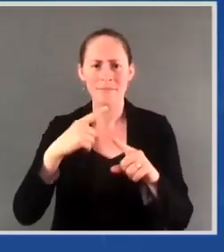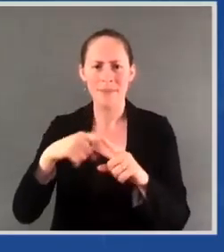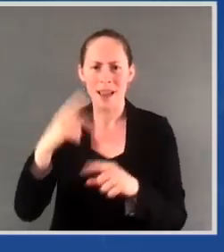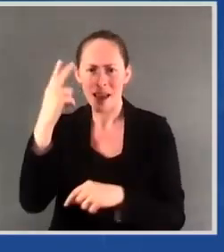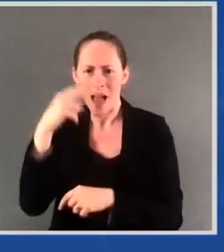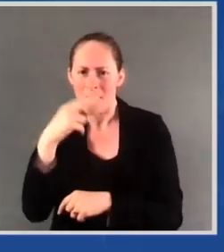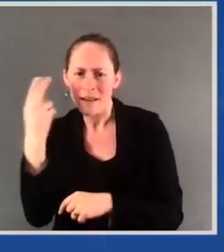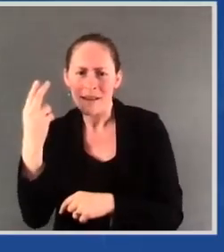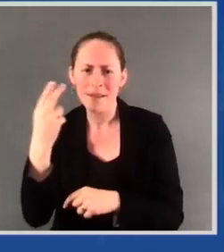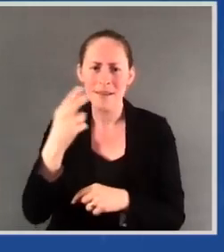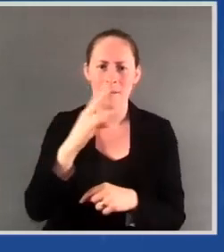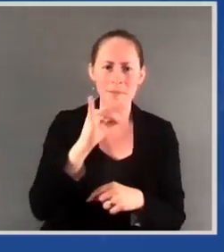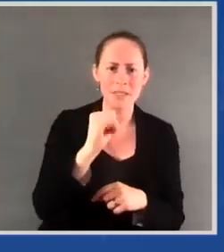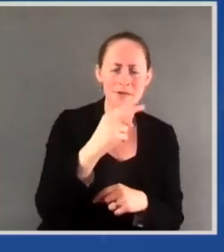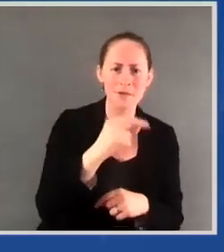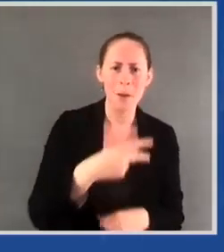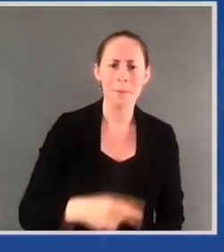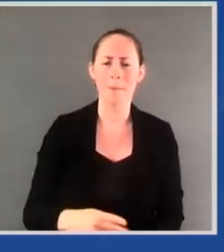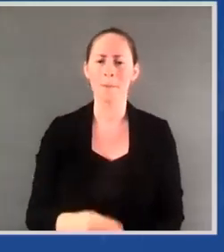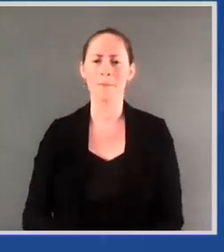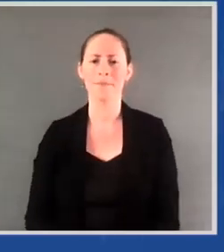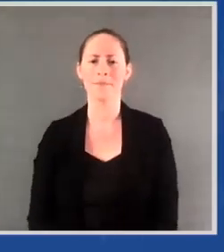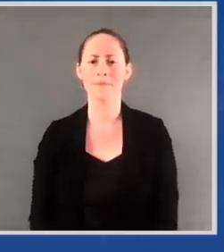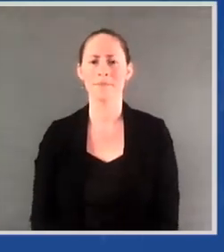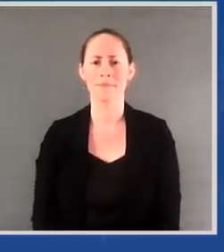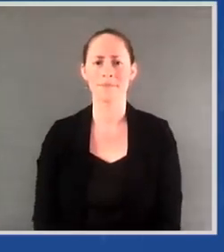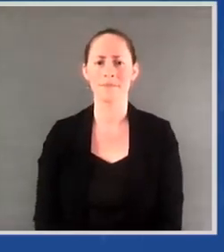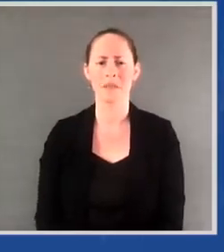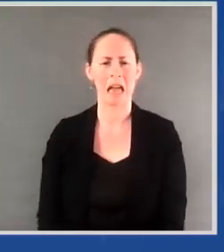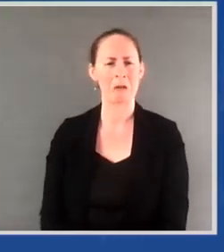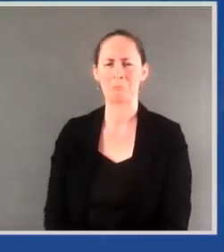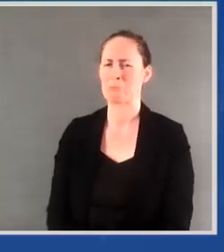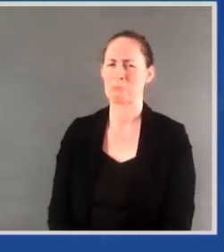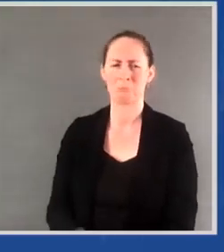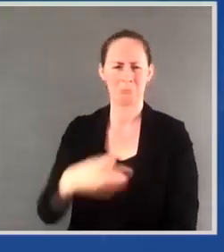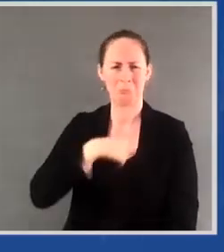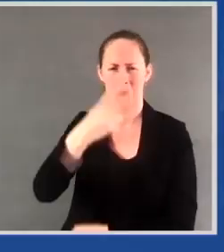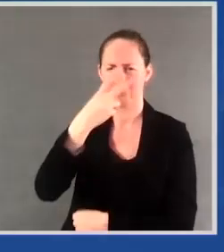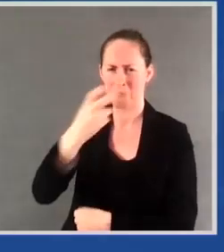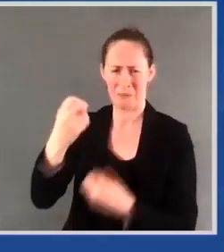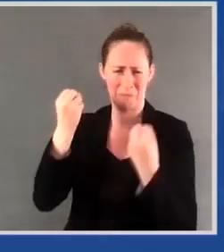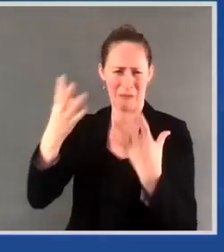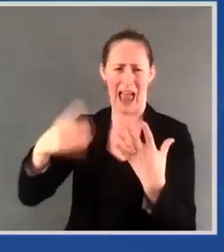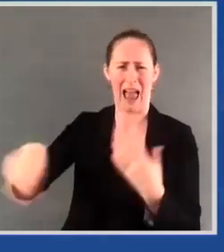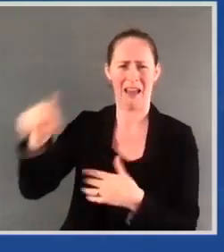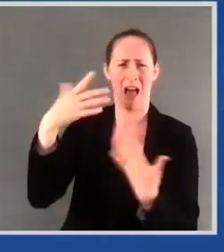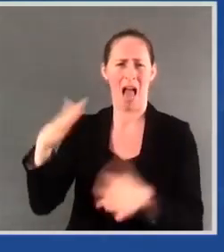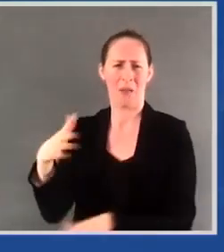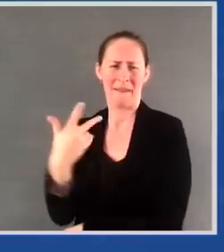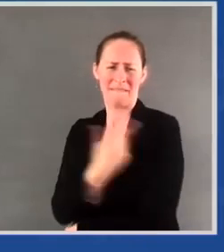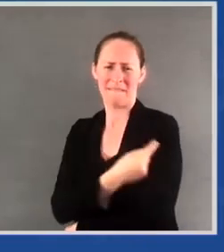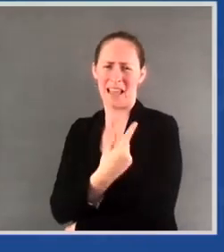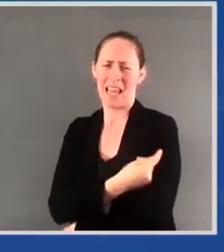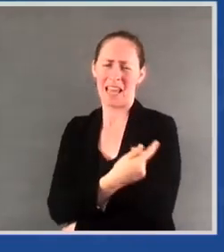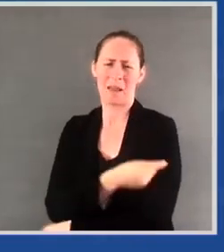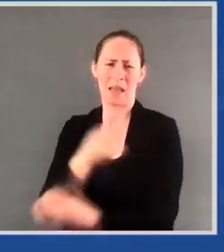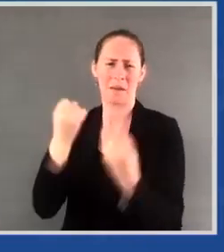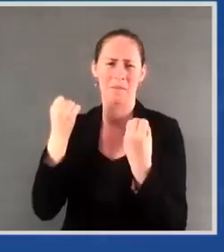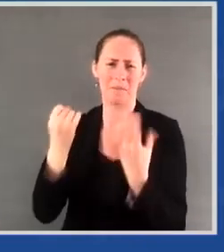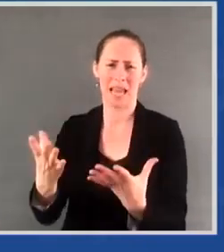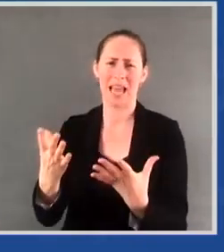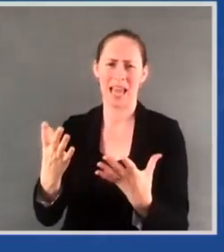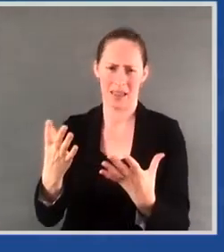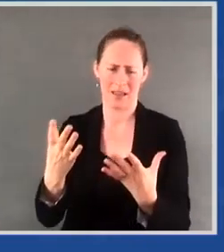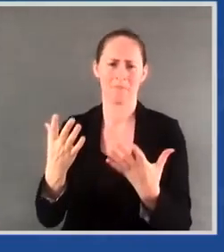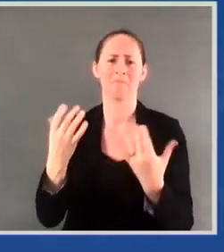into lockdown? I don't think so, because so many people have already been vaccinated. But with the Delta variant can cause more people to die in